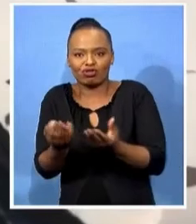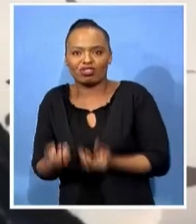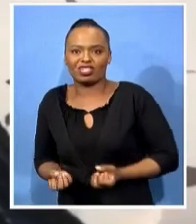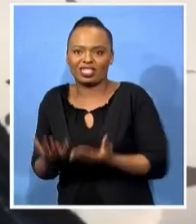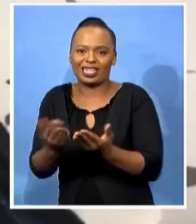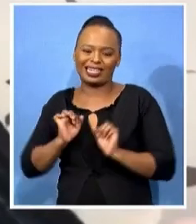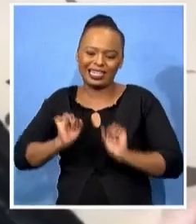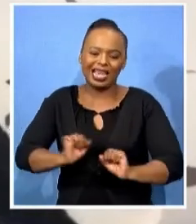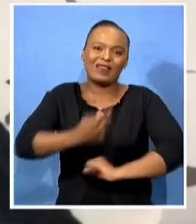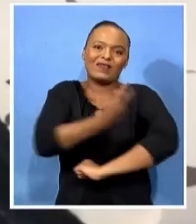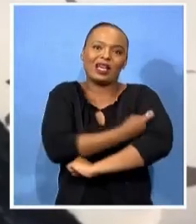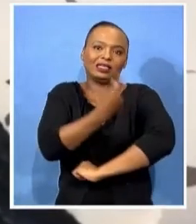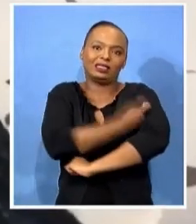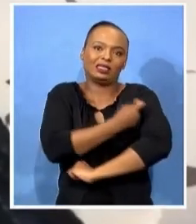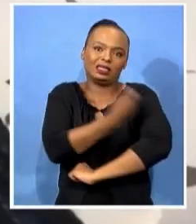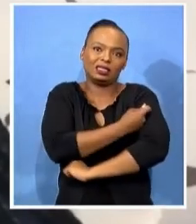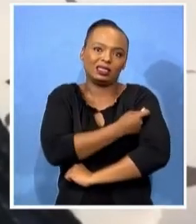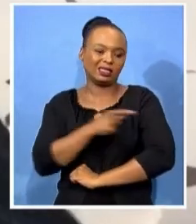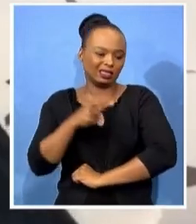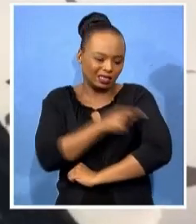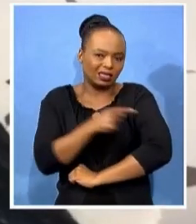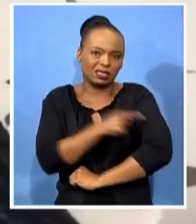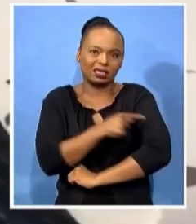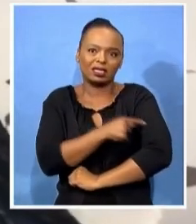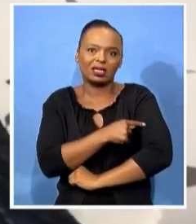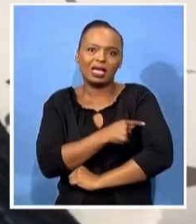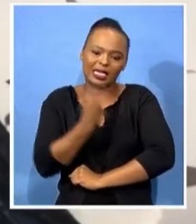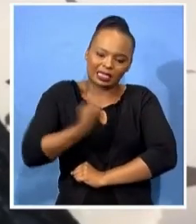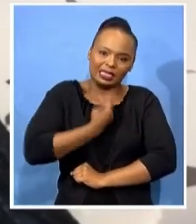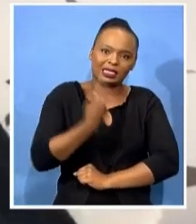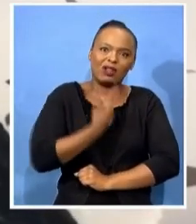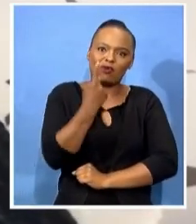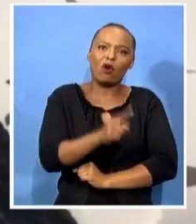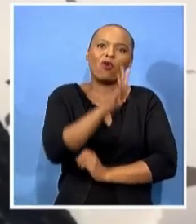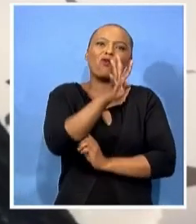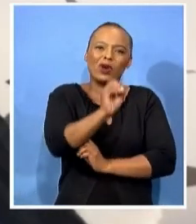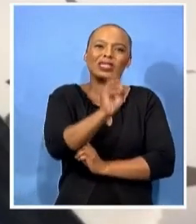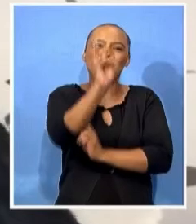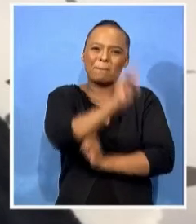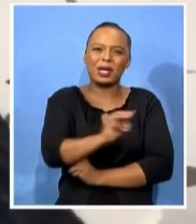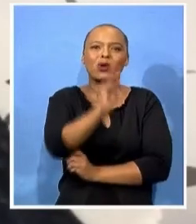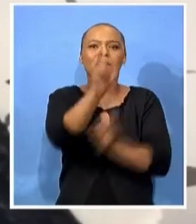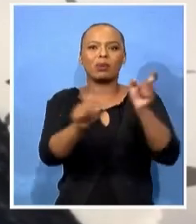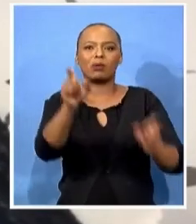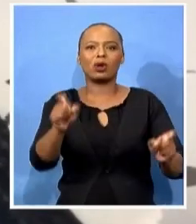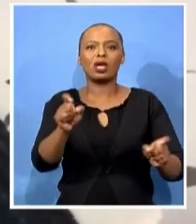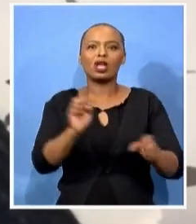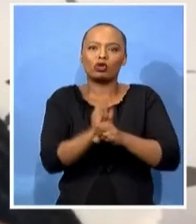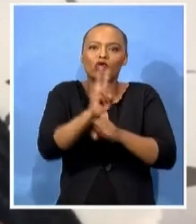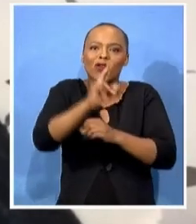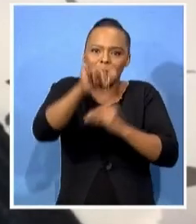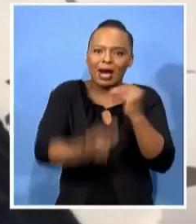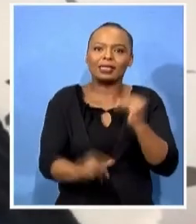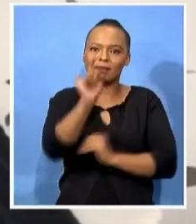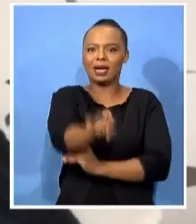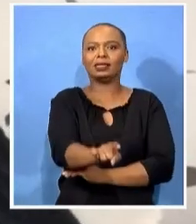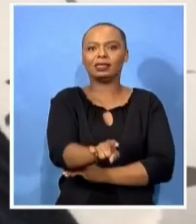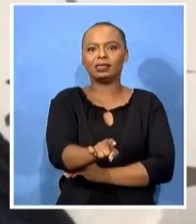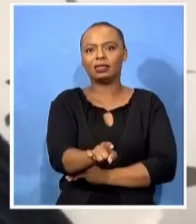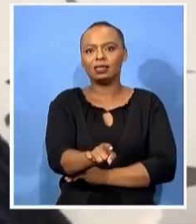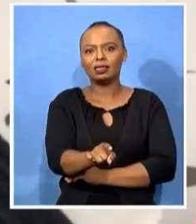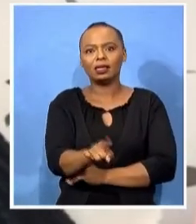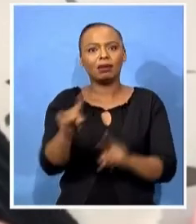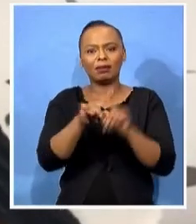purely by itself for 40 million people within a space of 12 months. It almost seems impractical to me, which links me to my